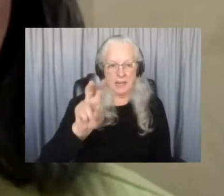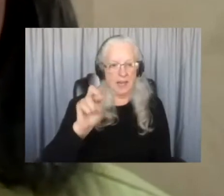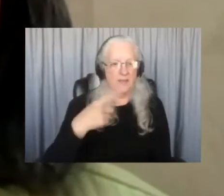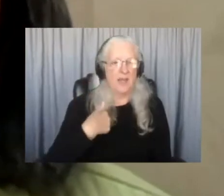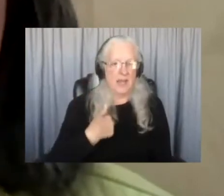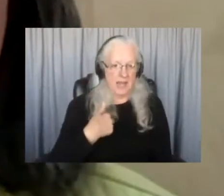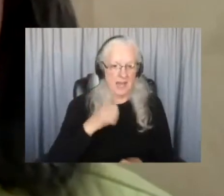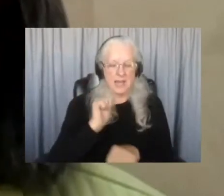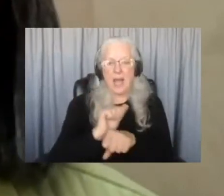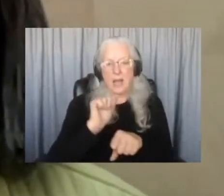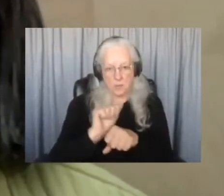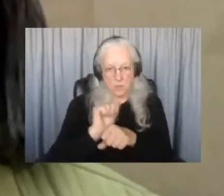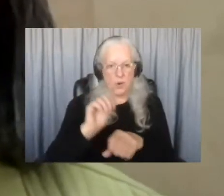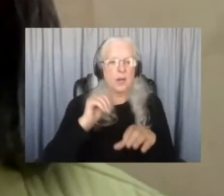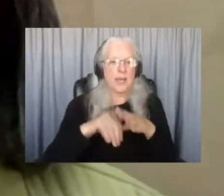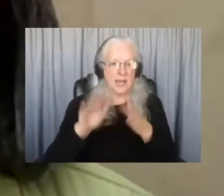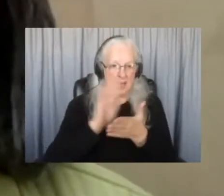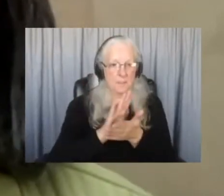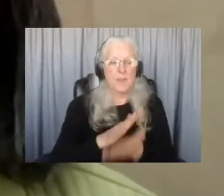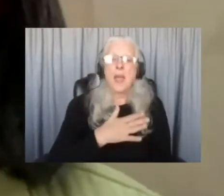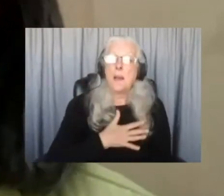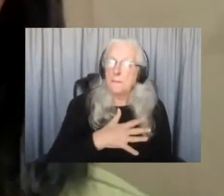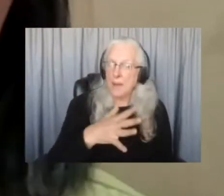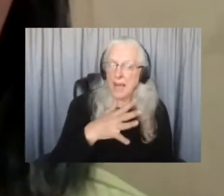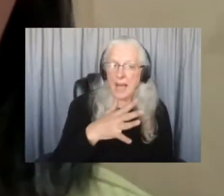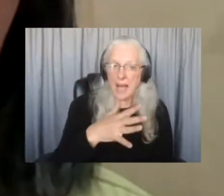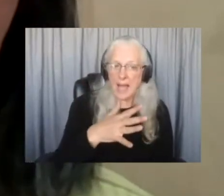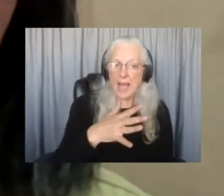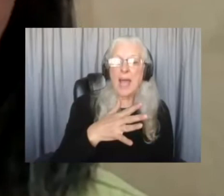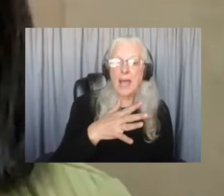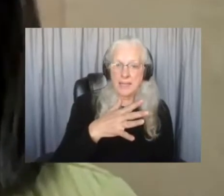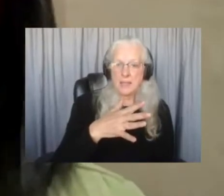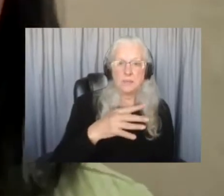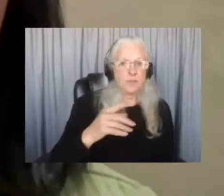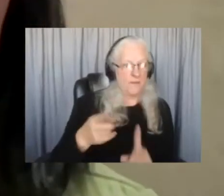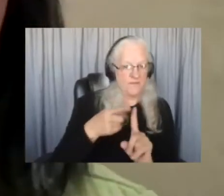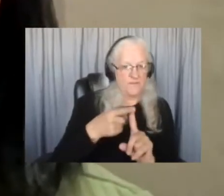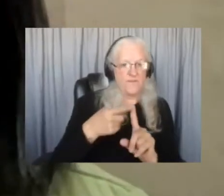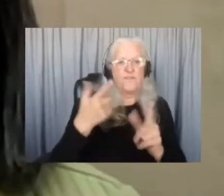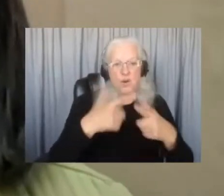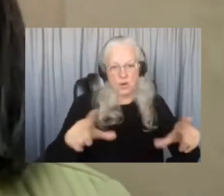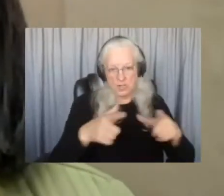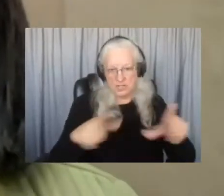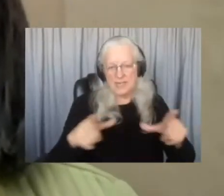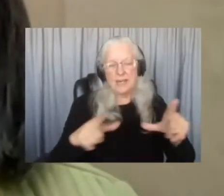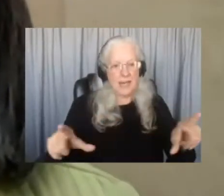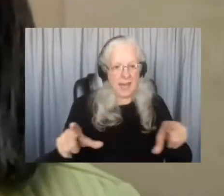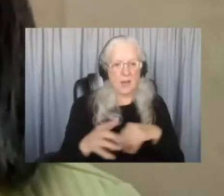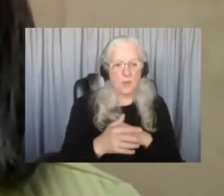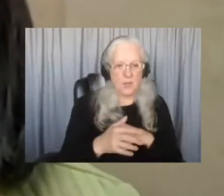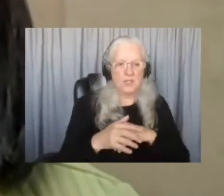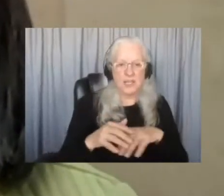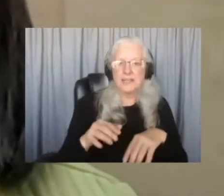My mother tongue is South Slavey with the Wrigley dialect. Presently, I'm teaching at